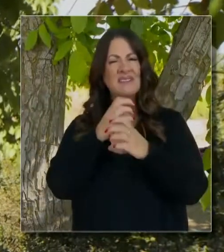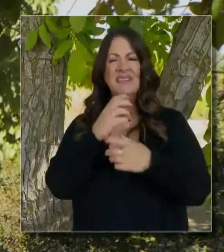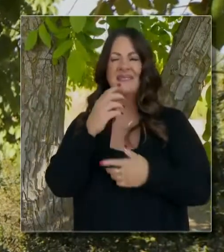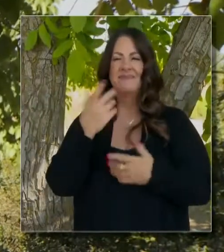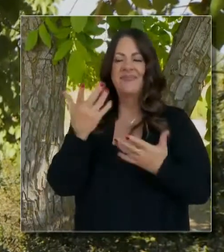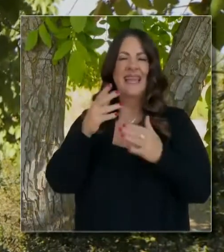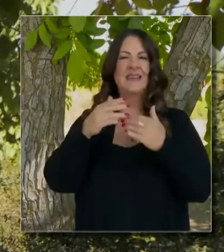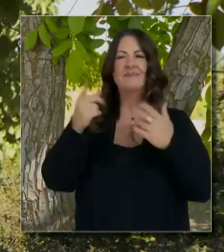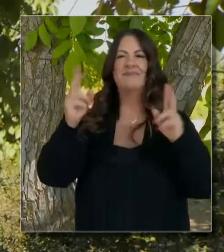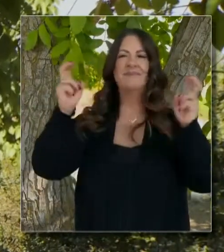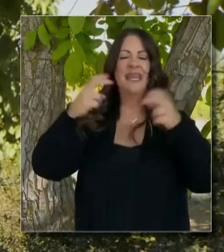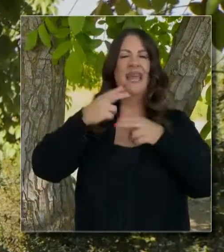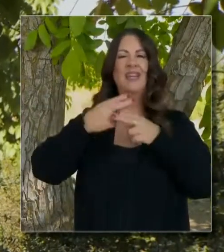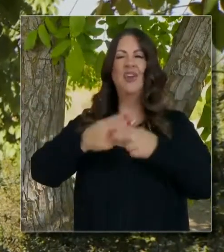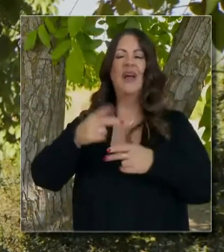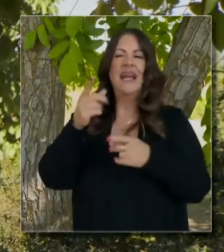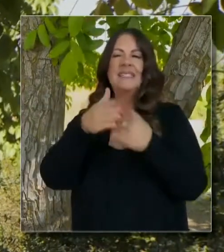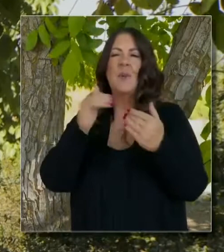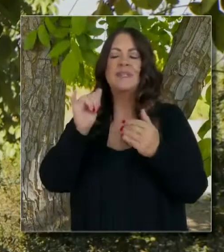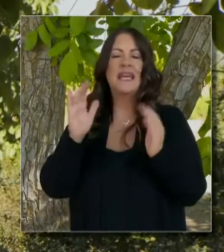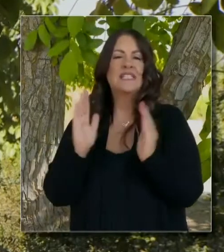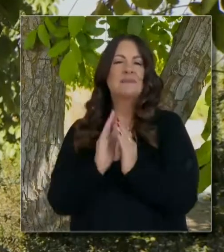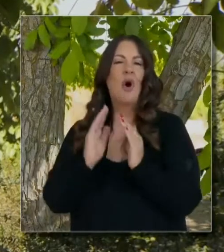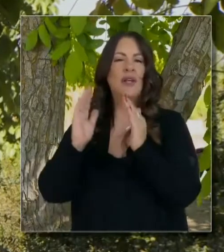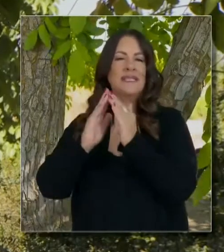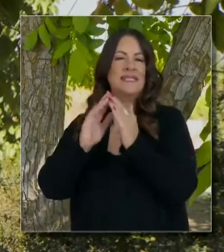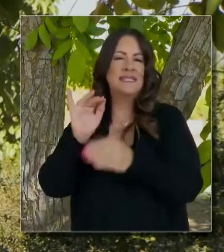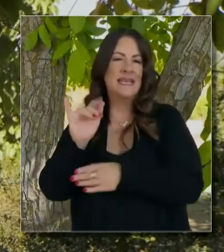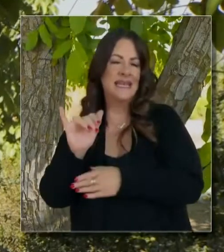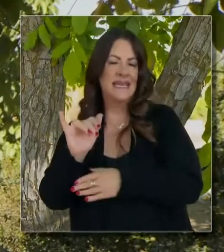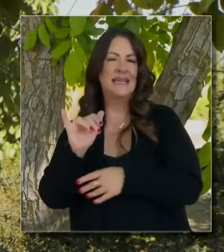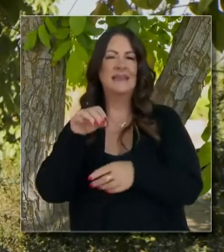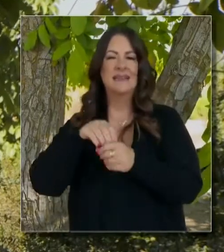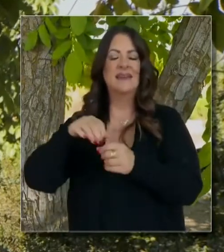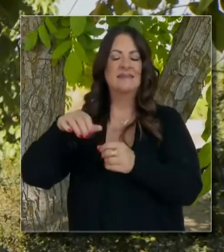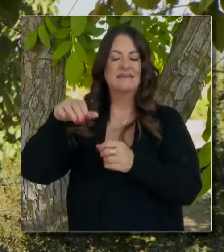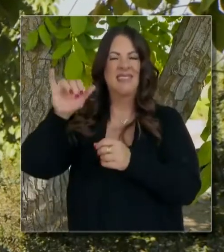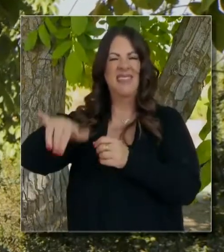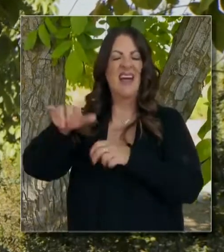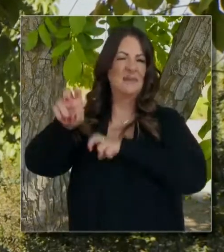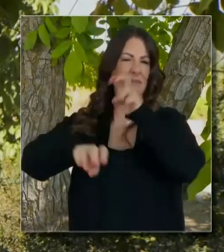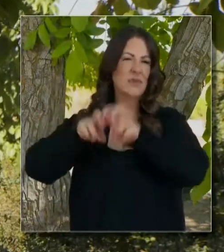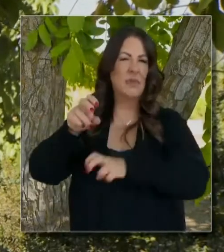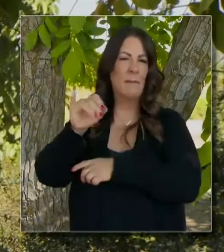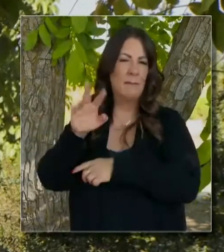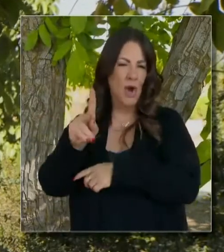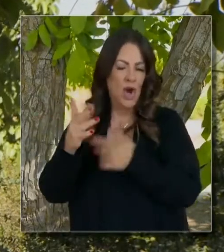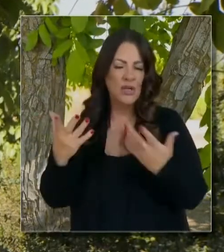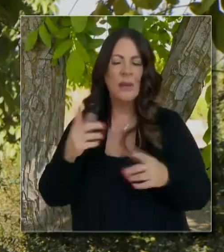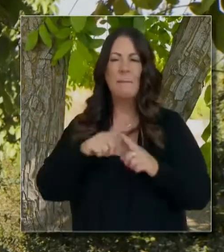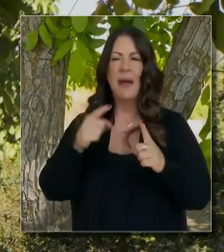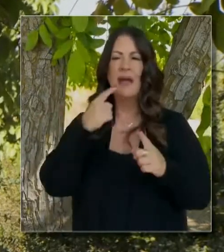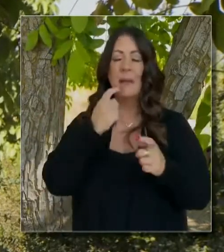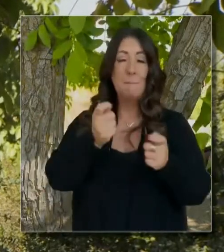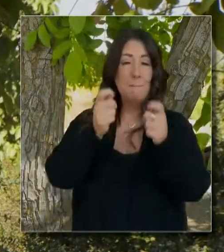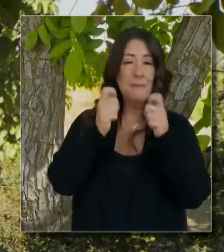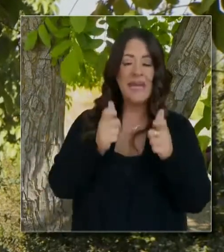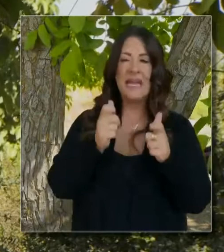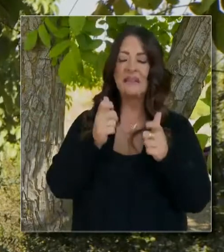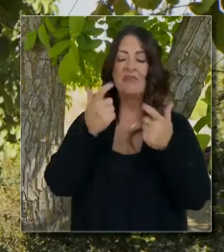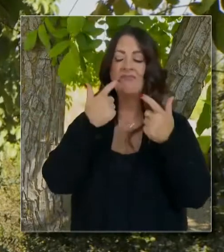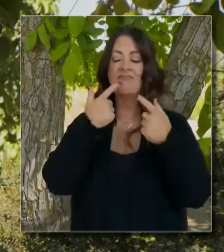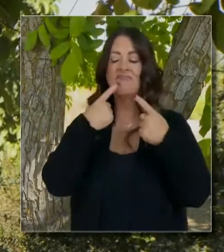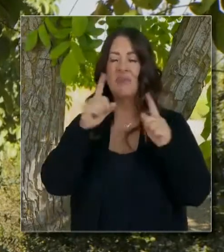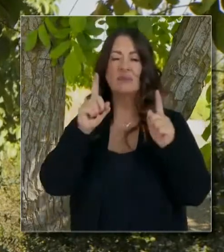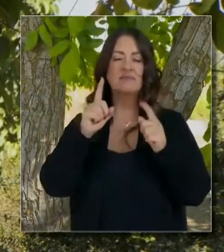cities, small communities, small towns. But we don't anticipate in the immediate term any of these